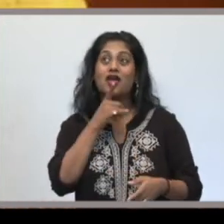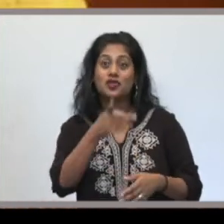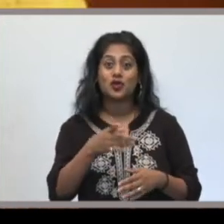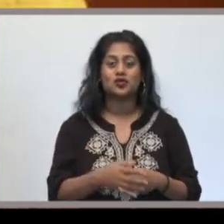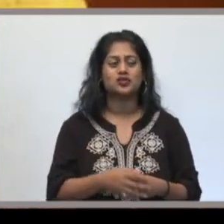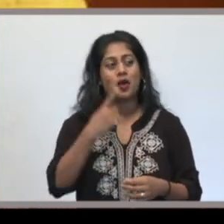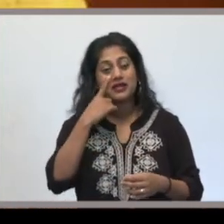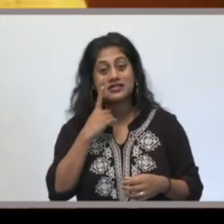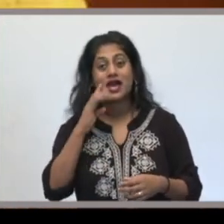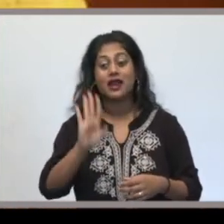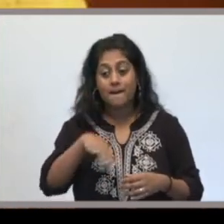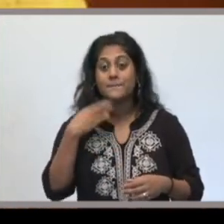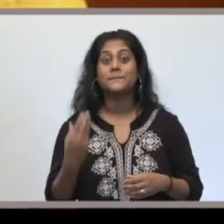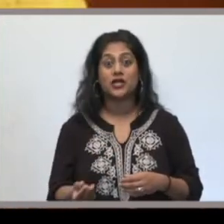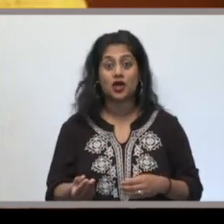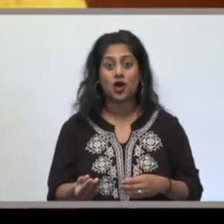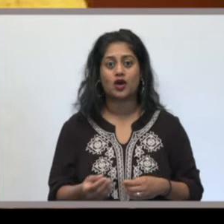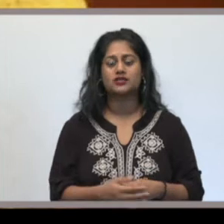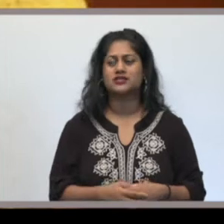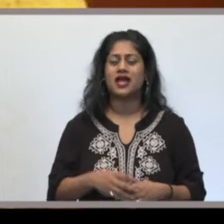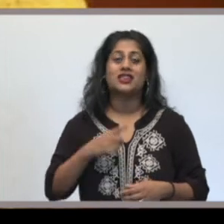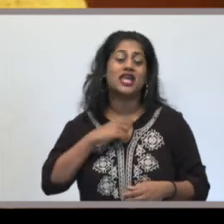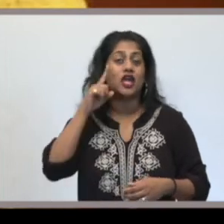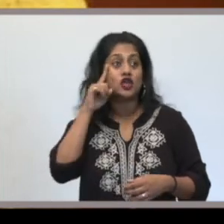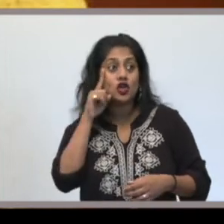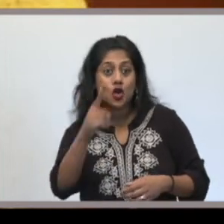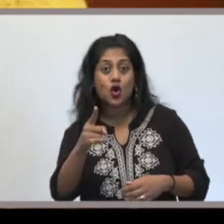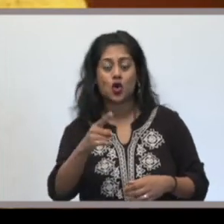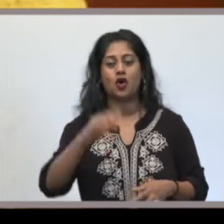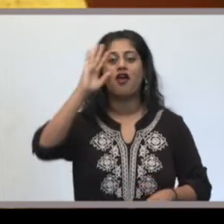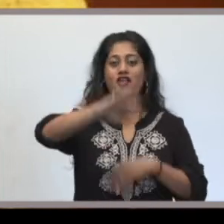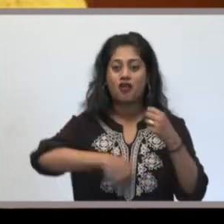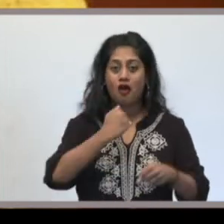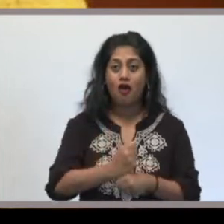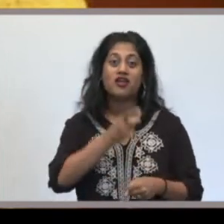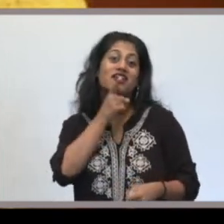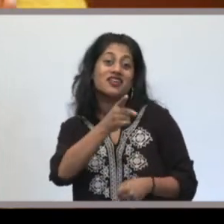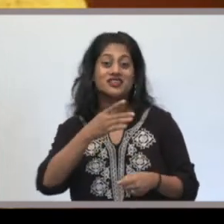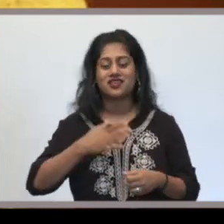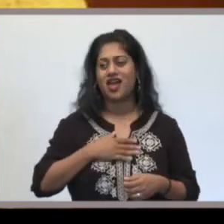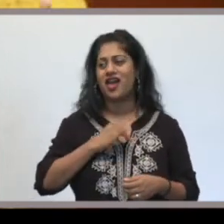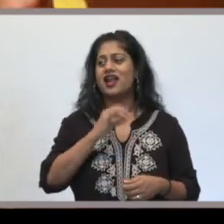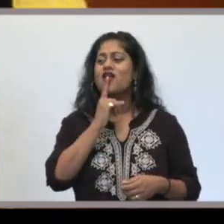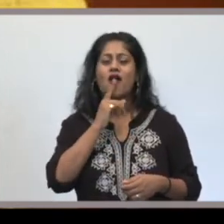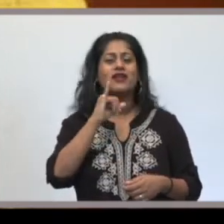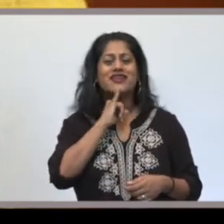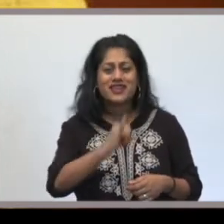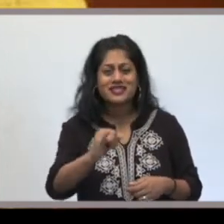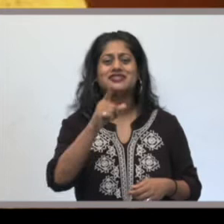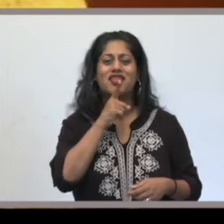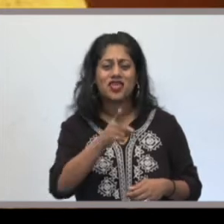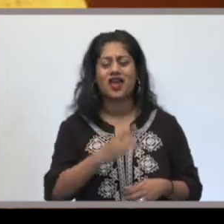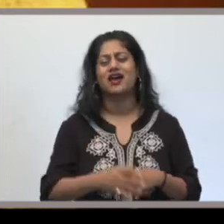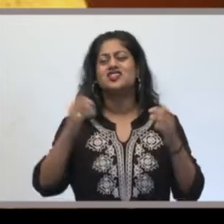happy? By receiving the comfort of God. I hope you got that. Right? How are you happy in these